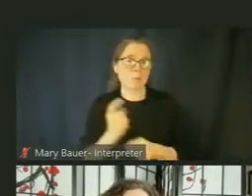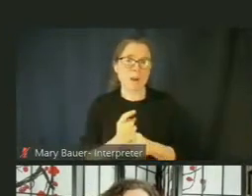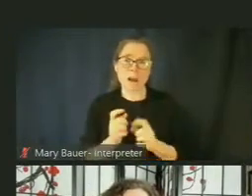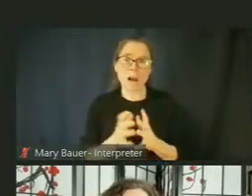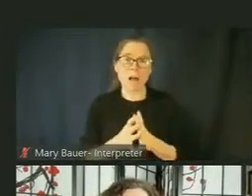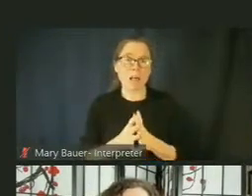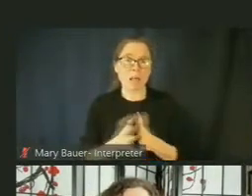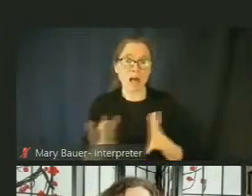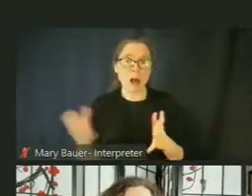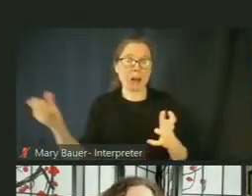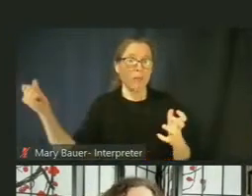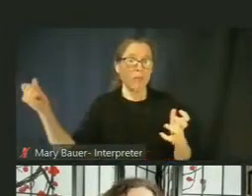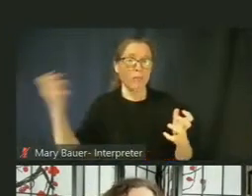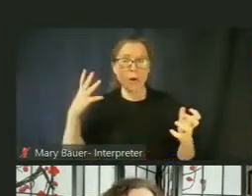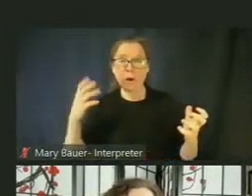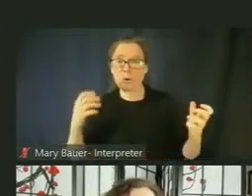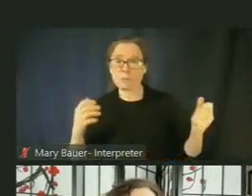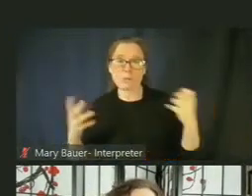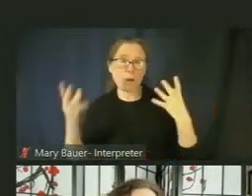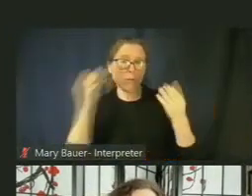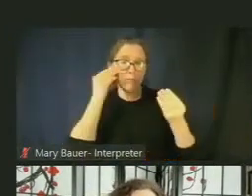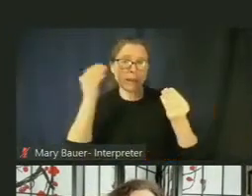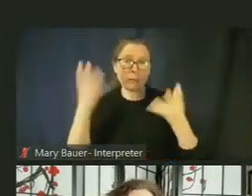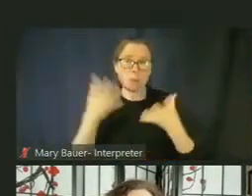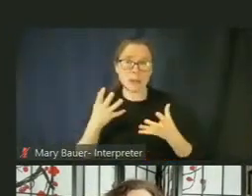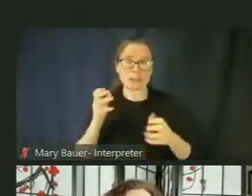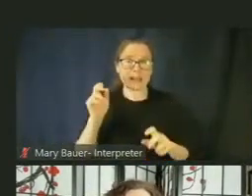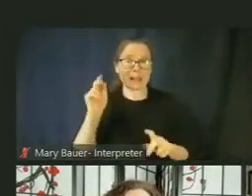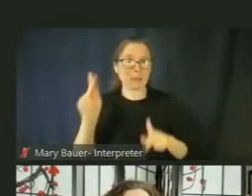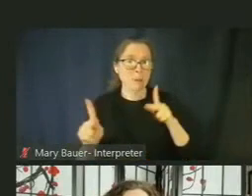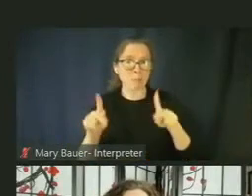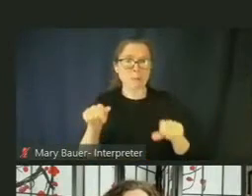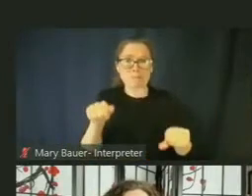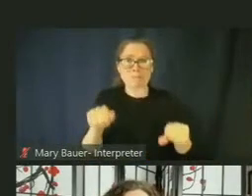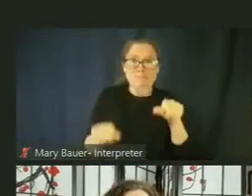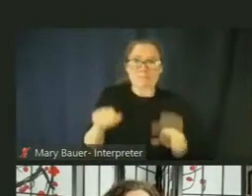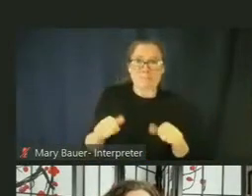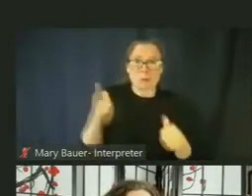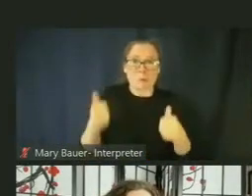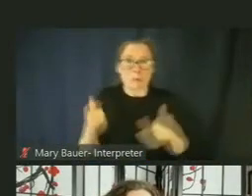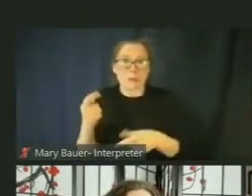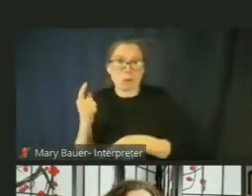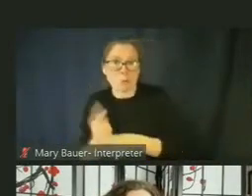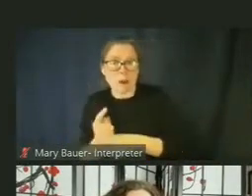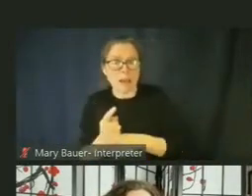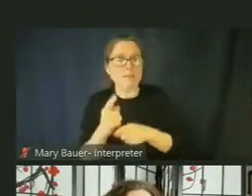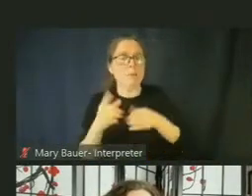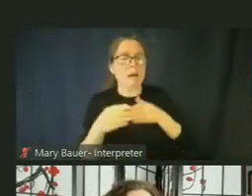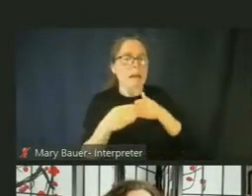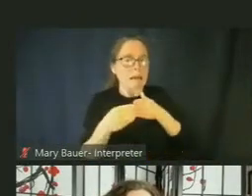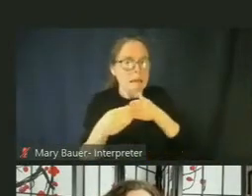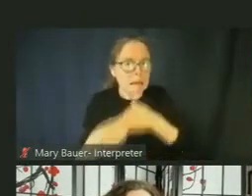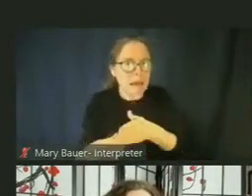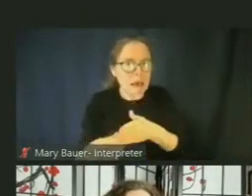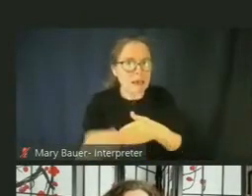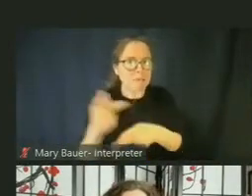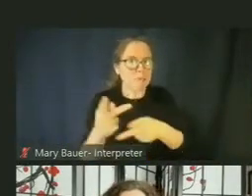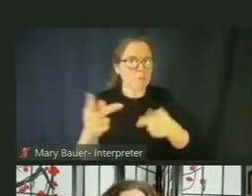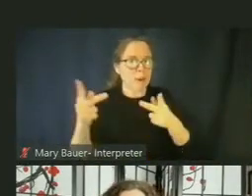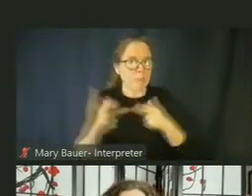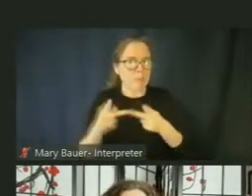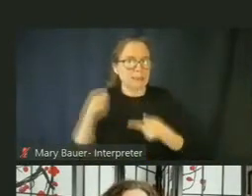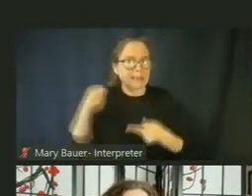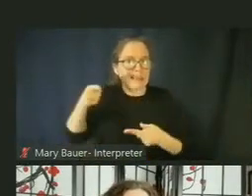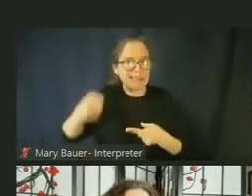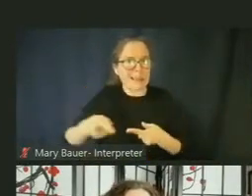are just oftentimes unsure of where to go. And I think, guiding and directing folks to the right place to find information to fact check